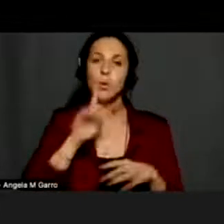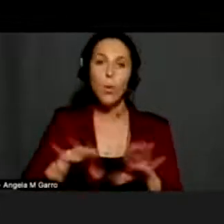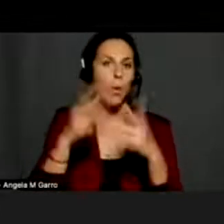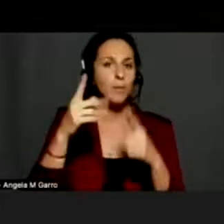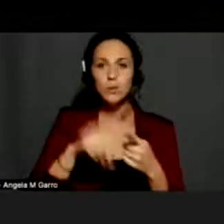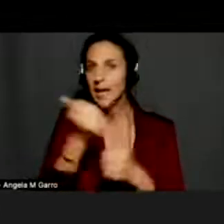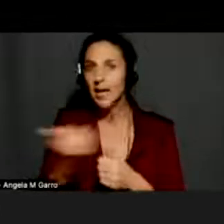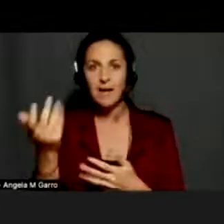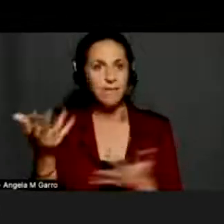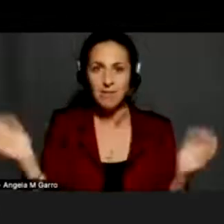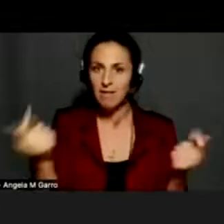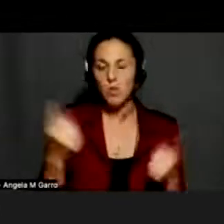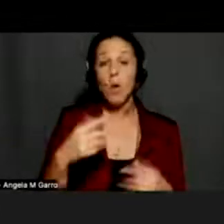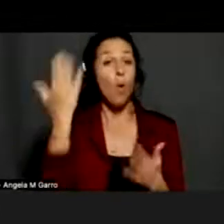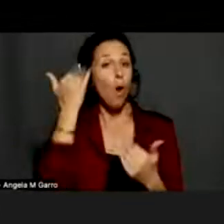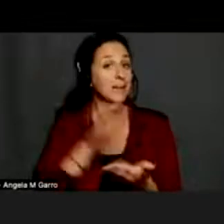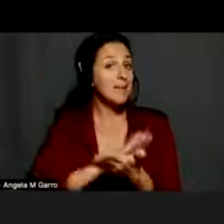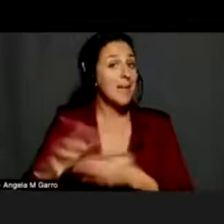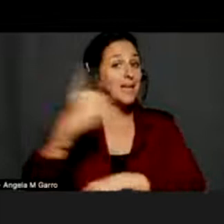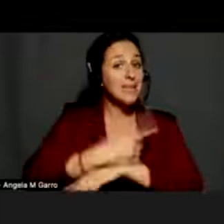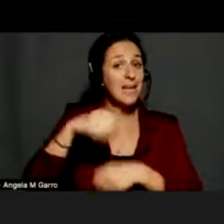and hopefully it's a nice day out in the park.